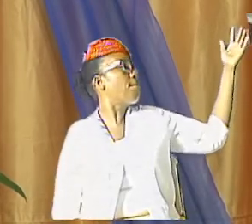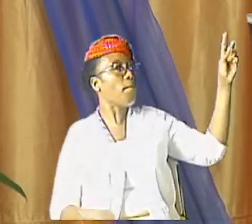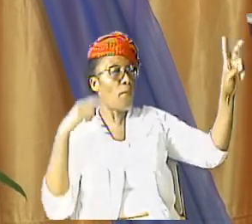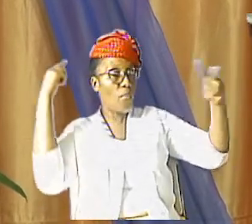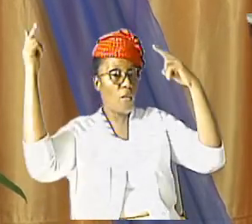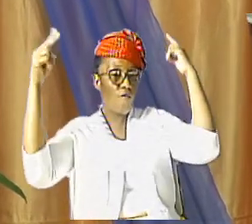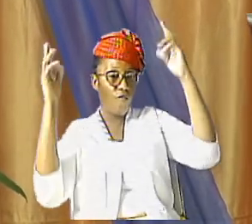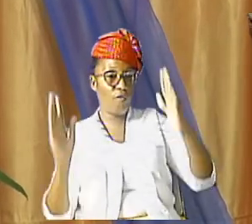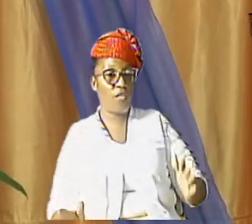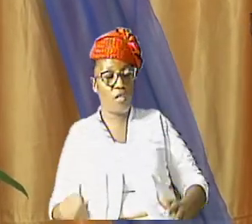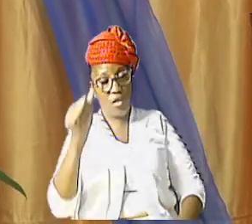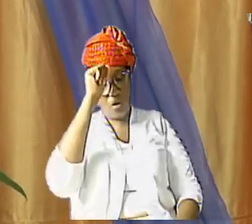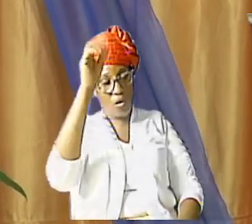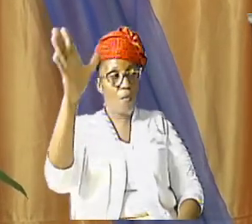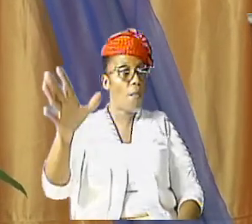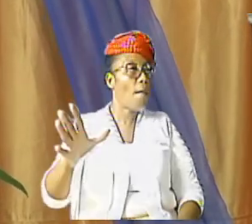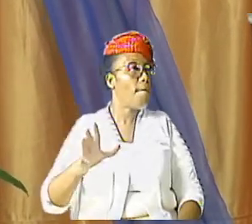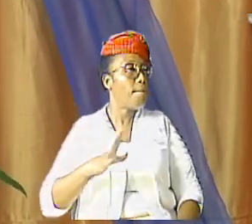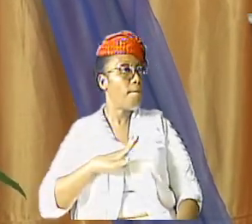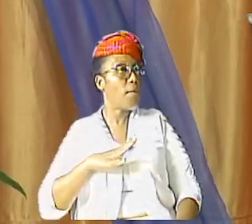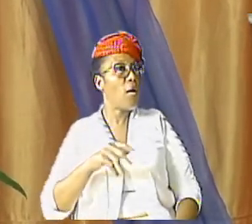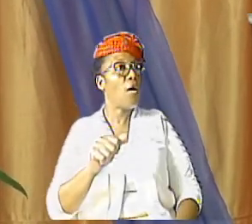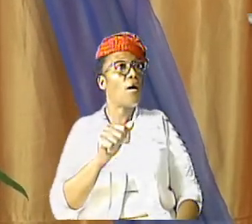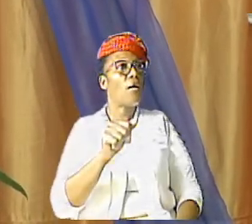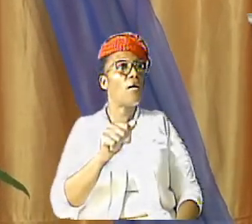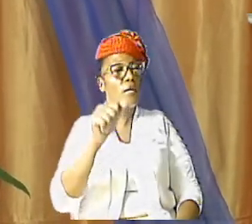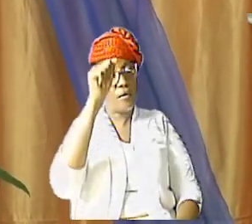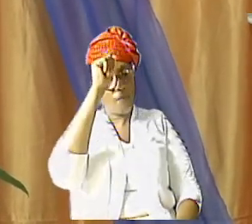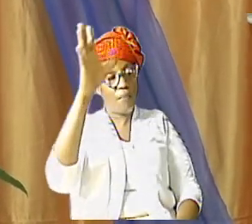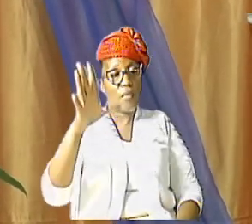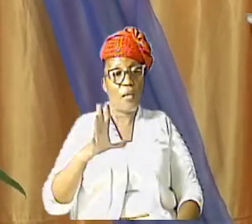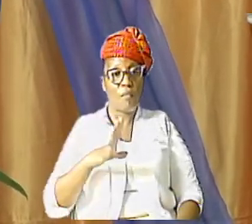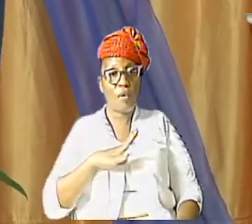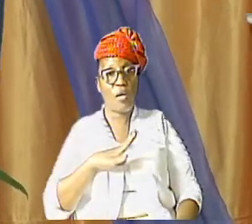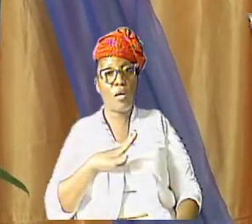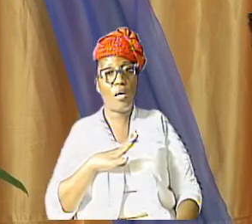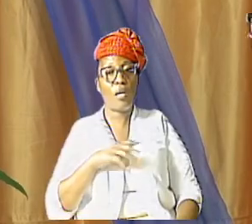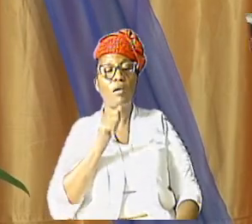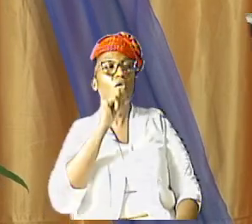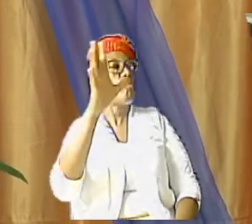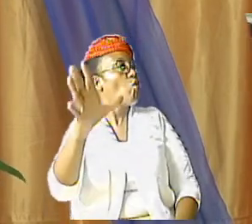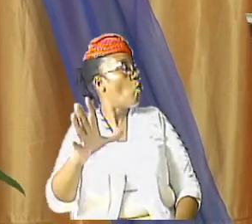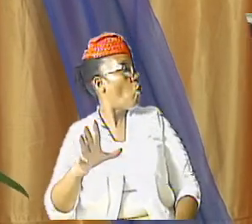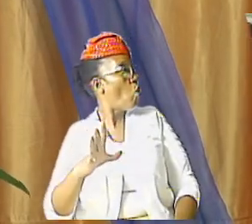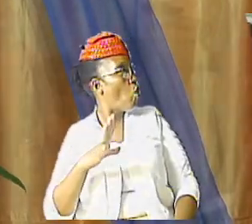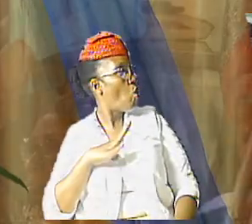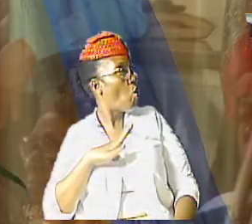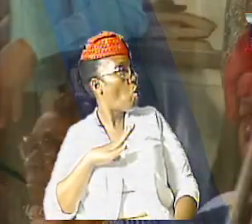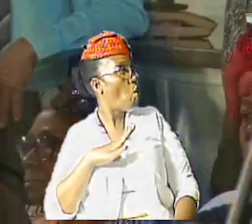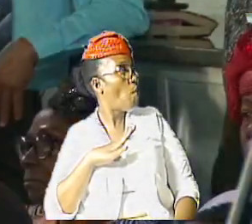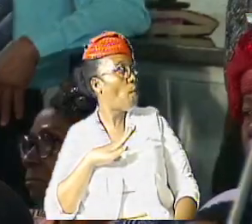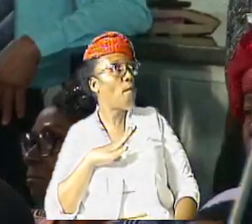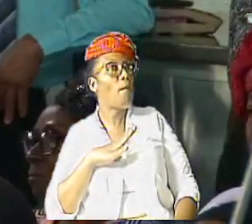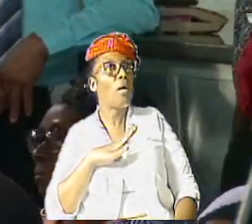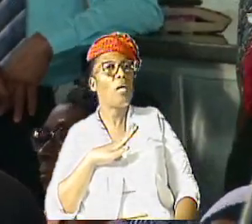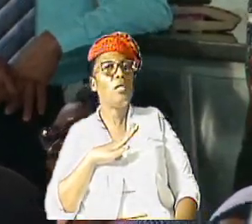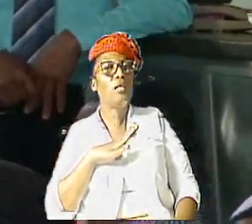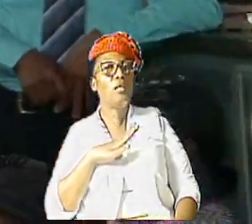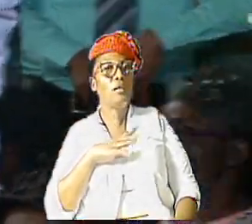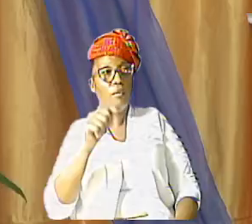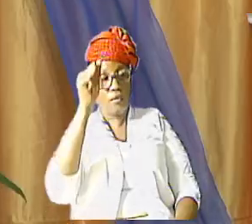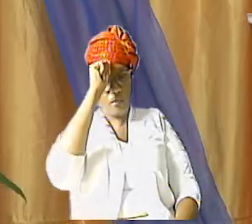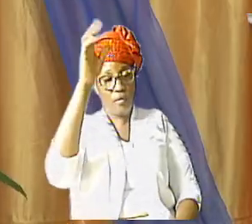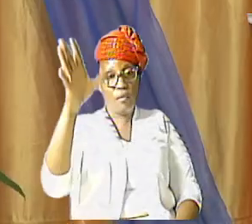visitors. Kamala Brown, amen. Malik Fletcher, Yolanda Blake, Andre Campbell,